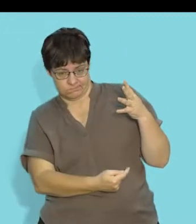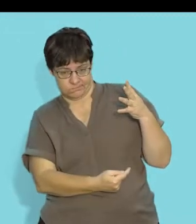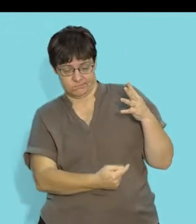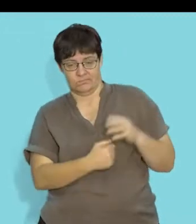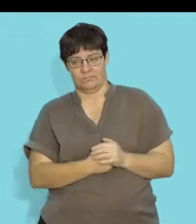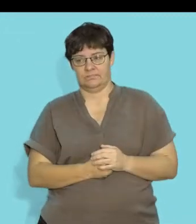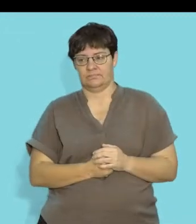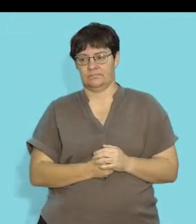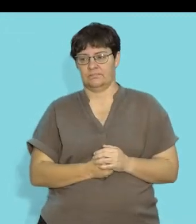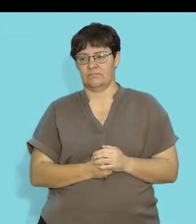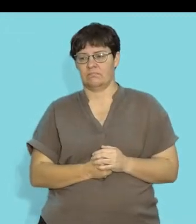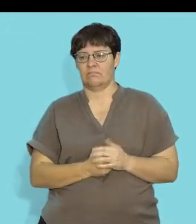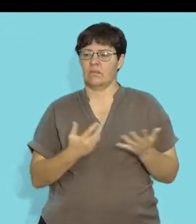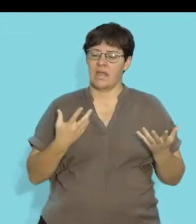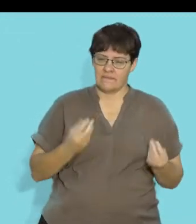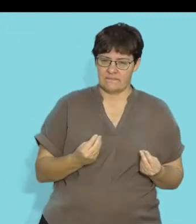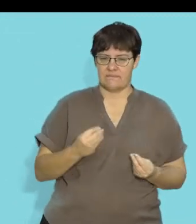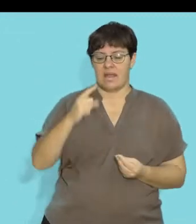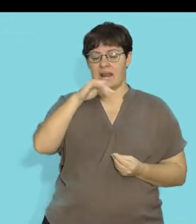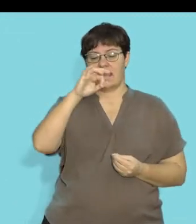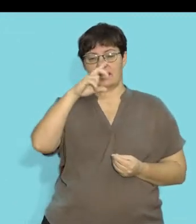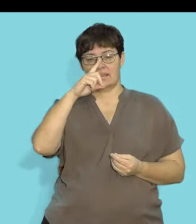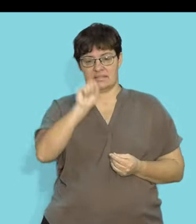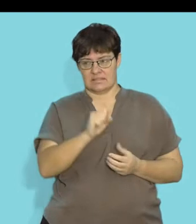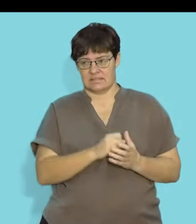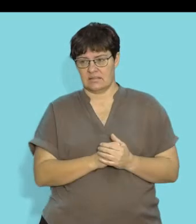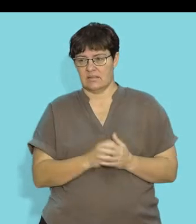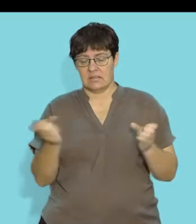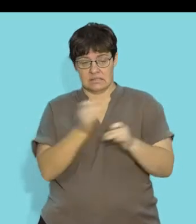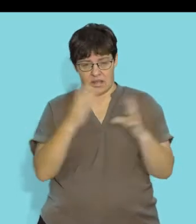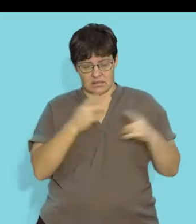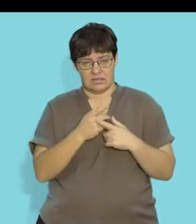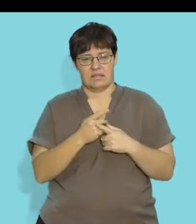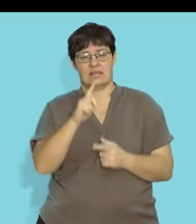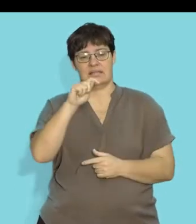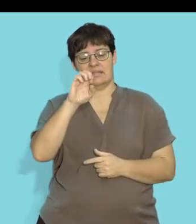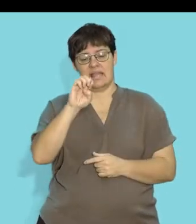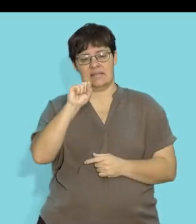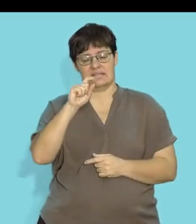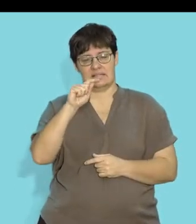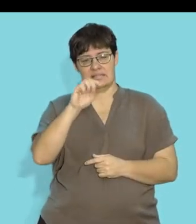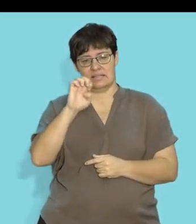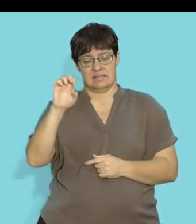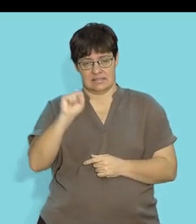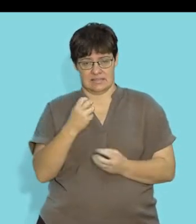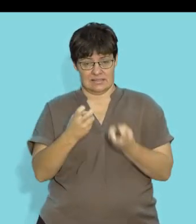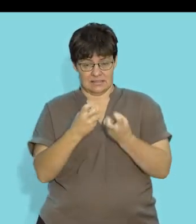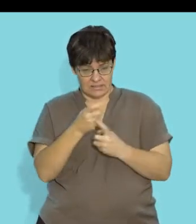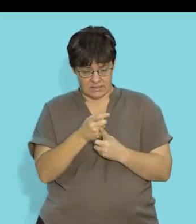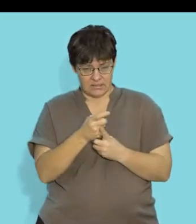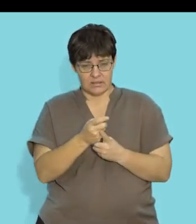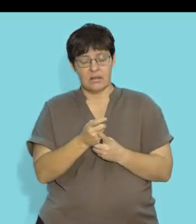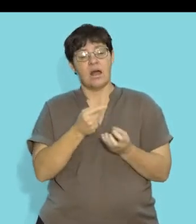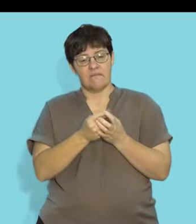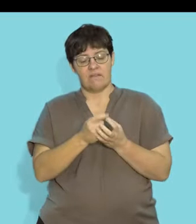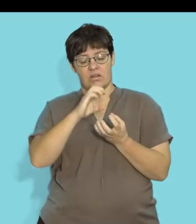there is obviously the glands that produce them, and I often start with the testes, and the testes are housed in a sac called